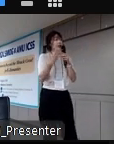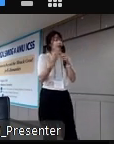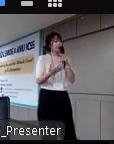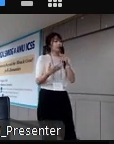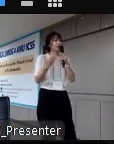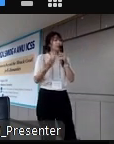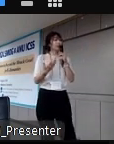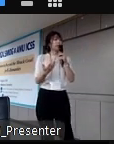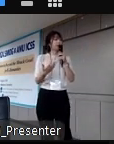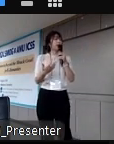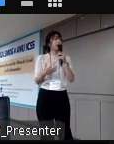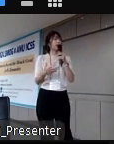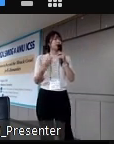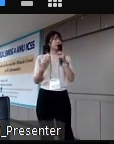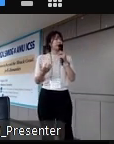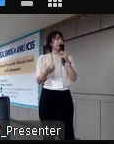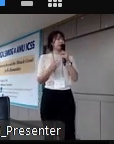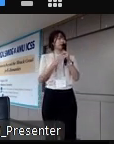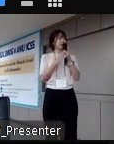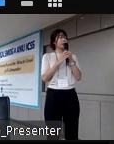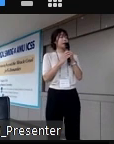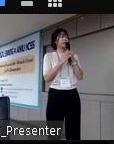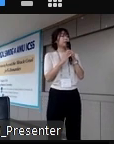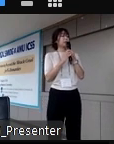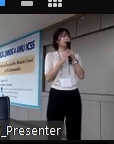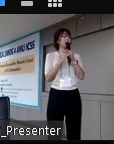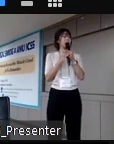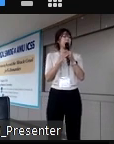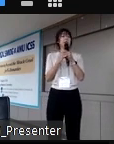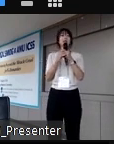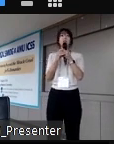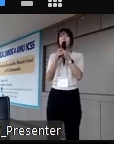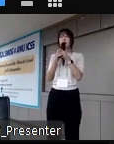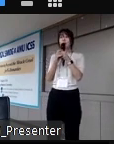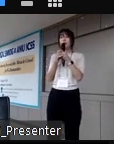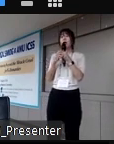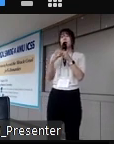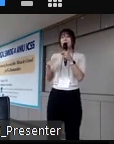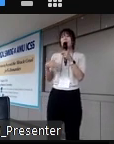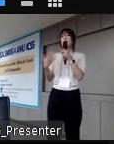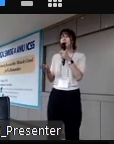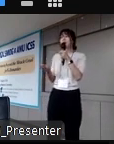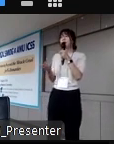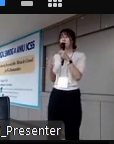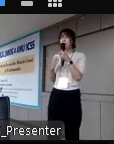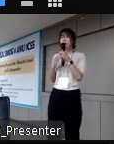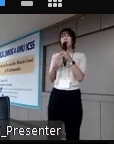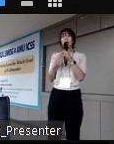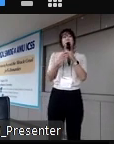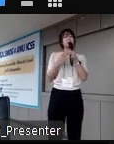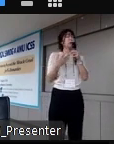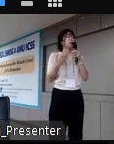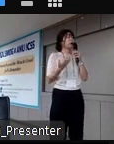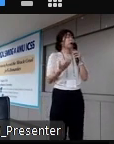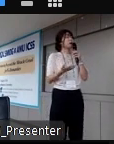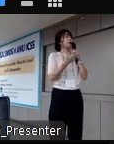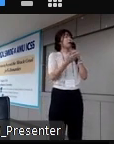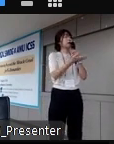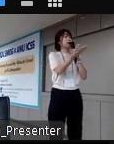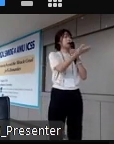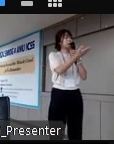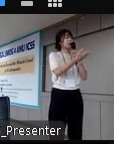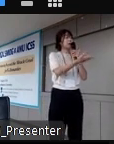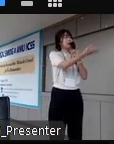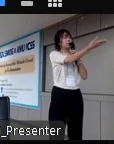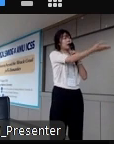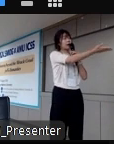at least typologically, there's a generalization that subject agreement is much more common than object agreement. So if we argue that these are